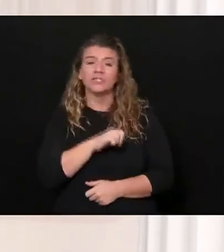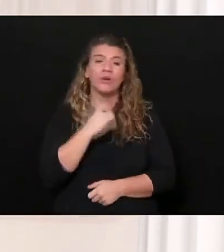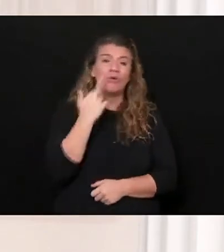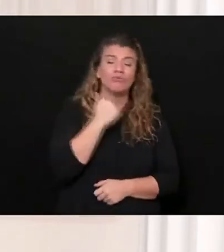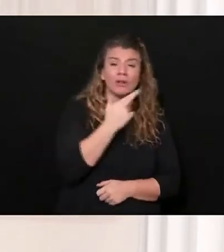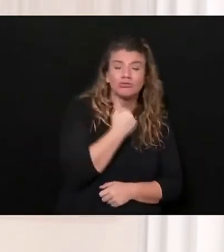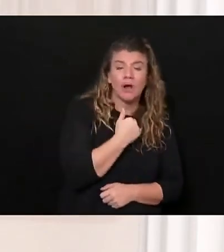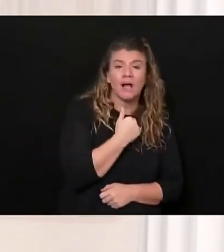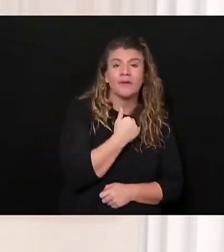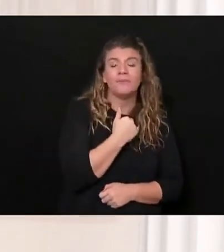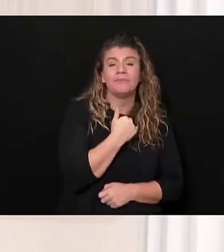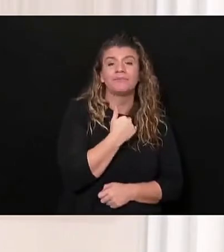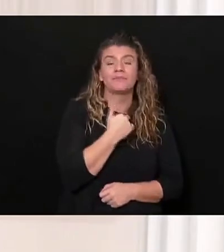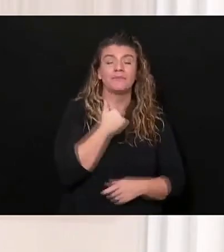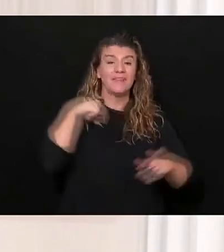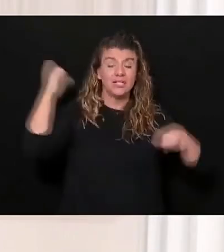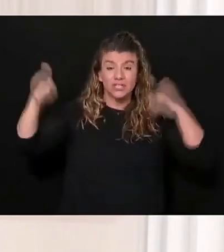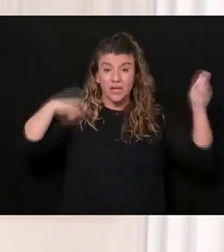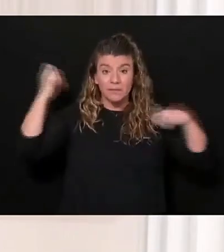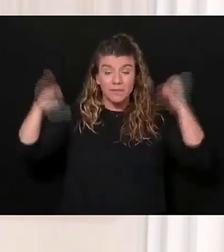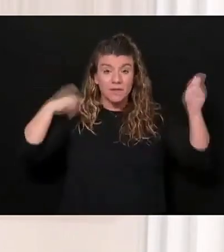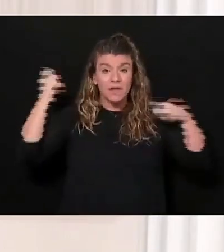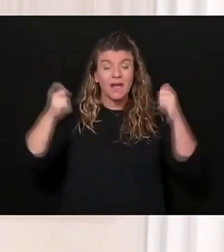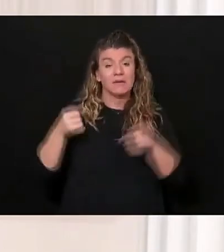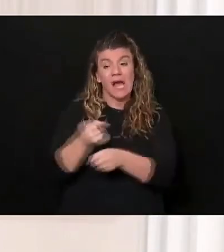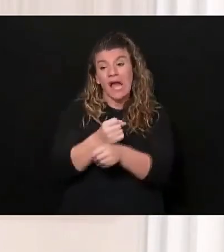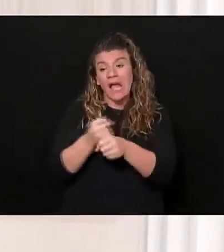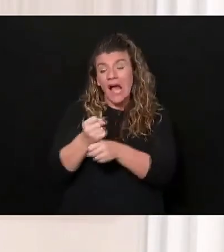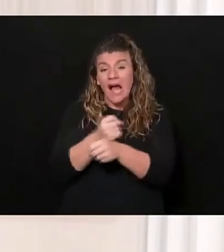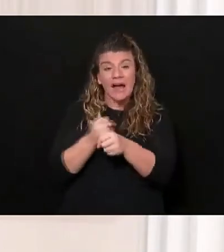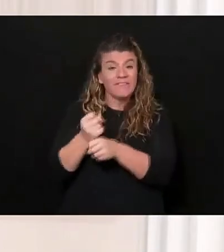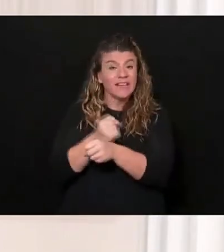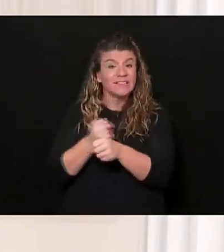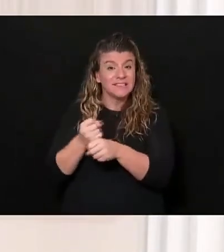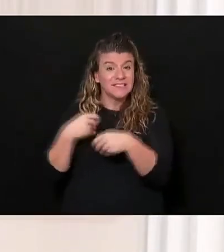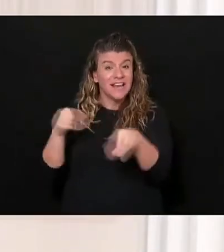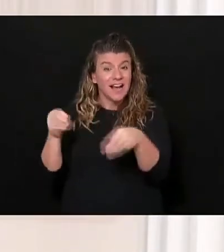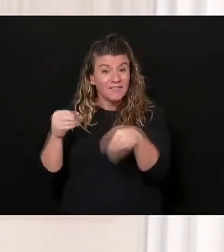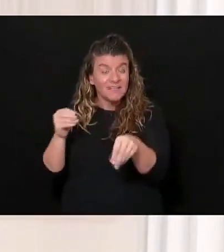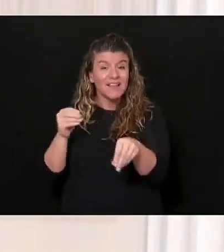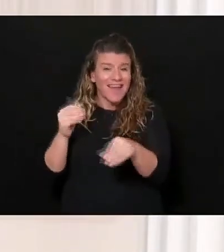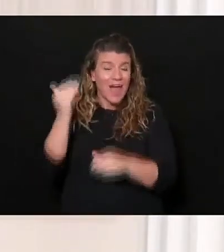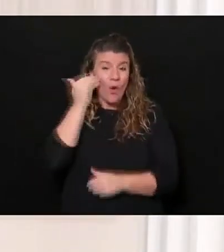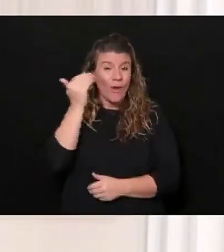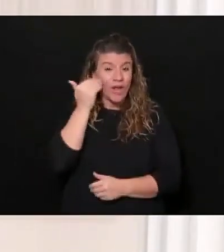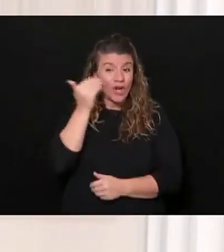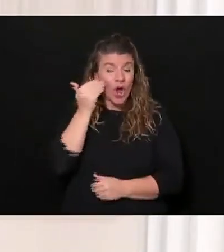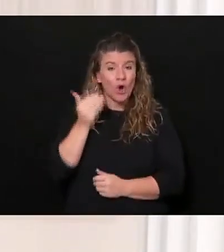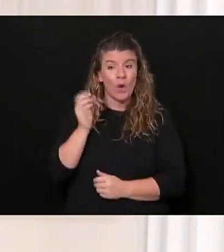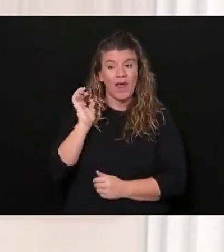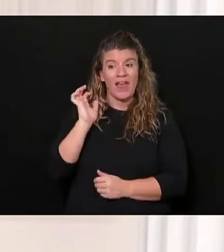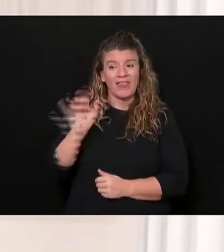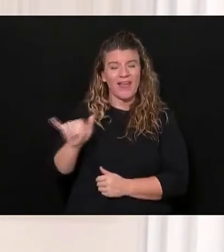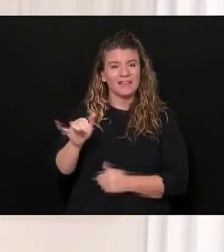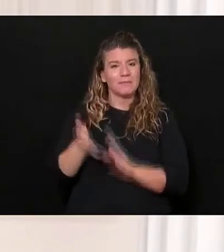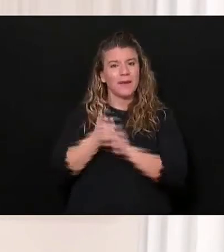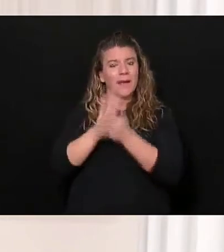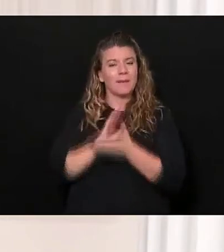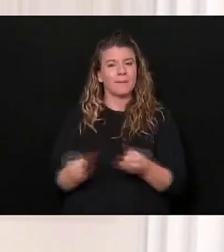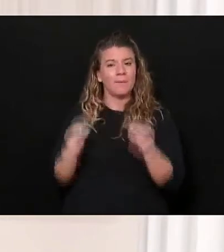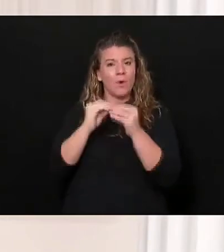in gyms, in coffee shops, and we know that this is getting more